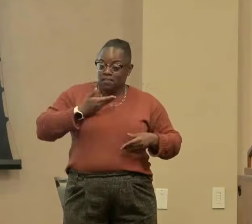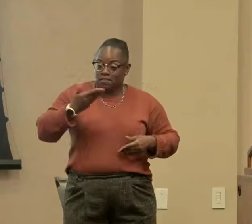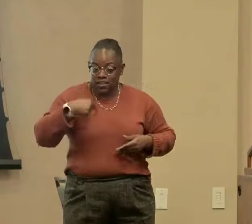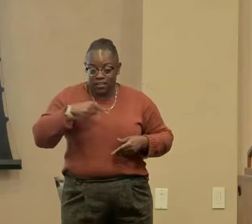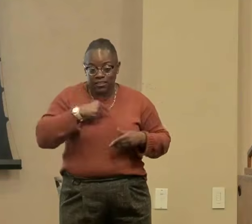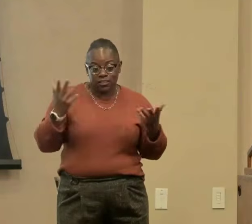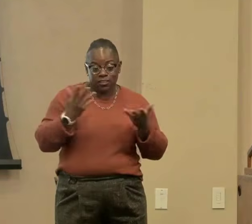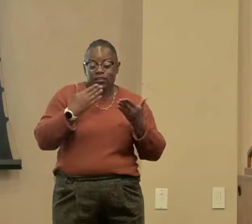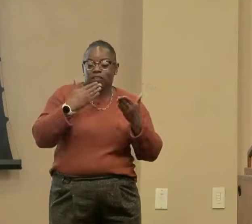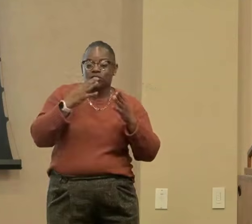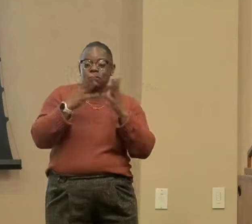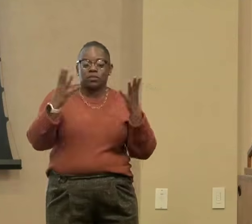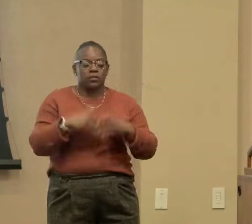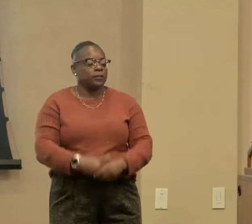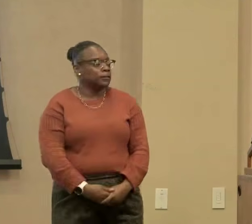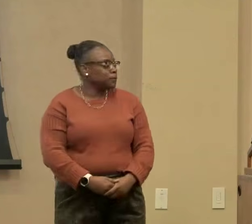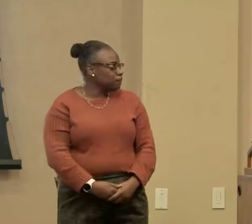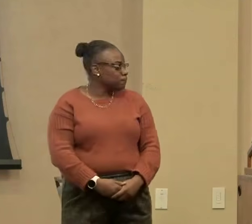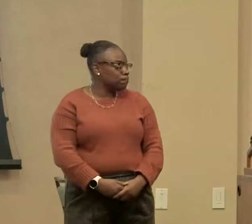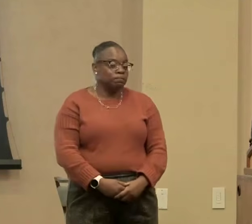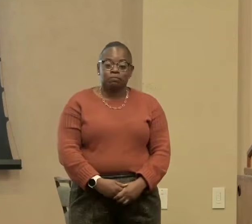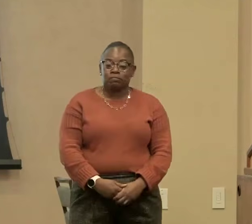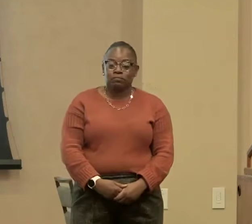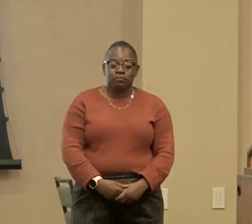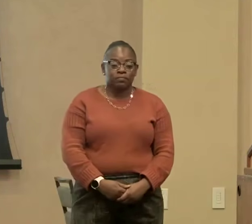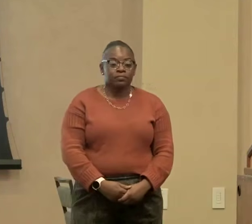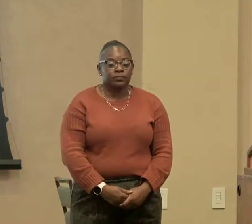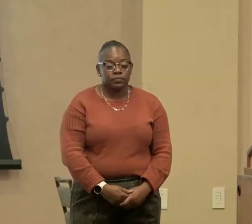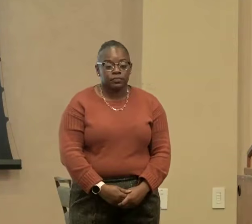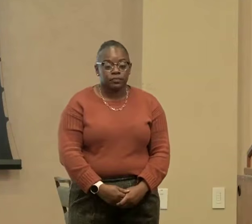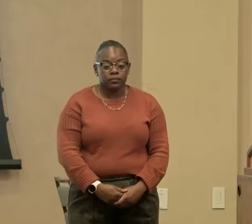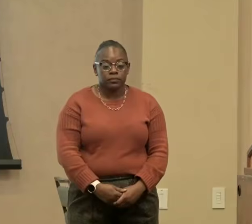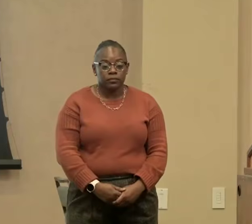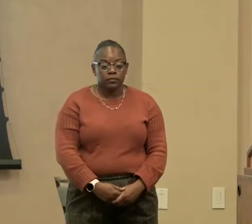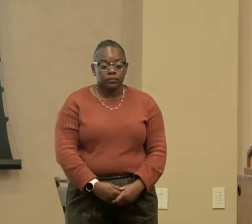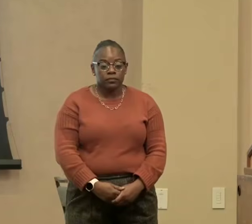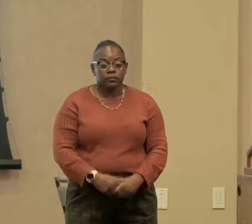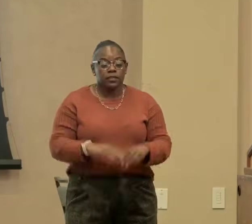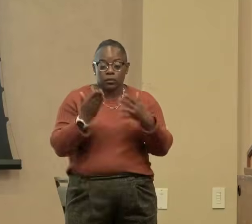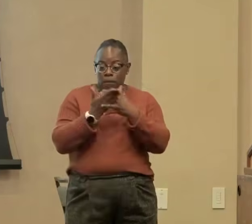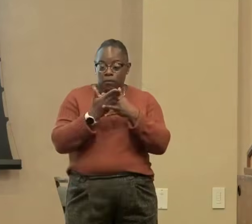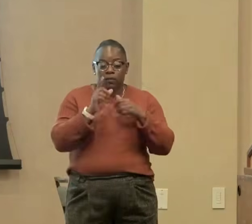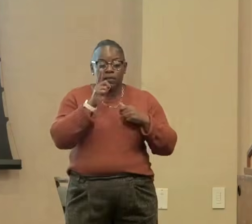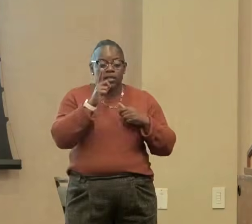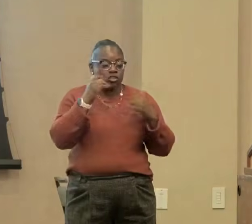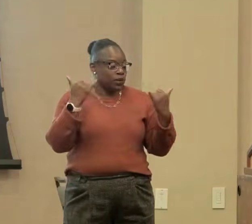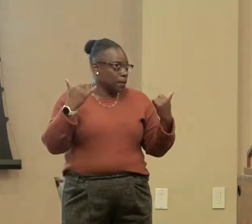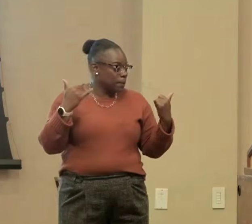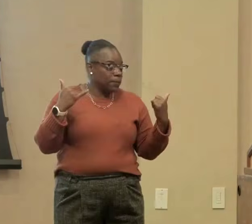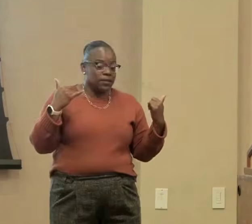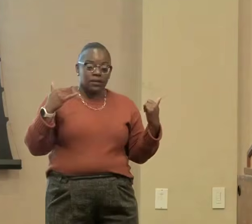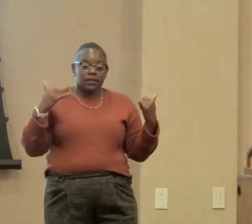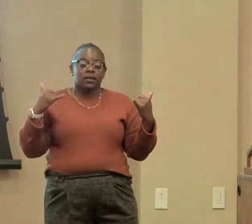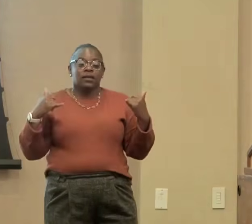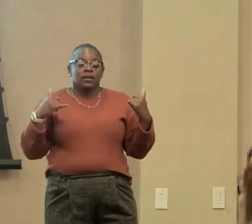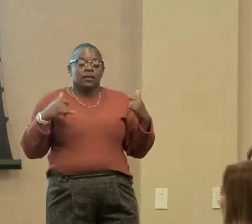Thank you so much. Okay. I think we're going to go ahead and break for lunch.